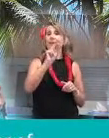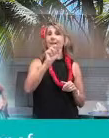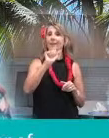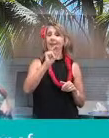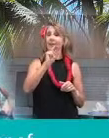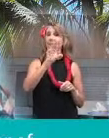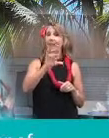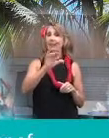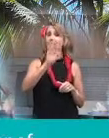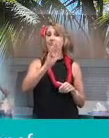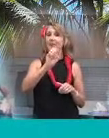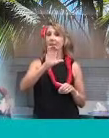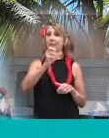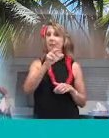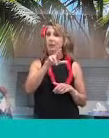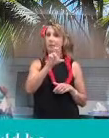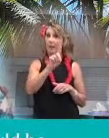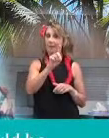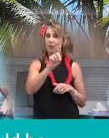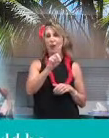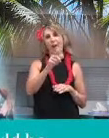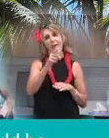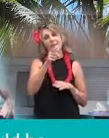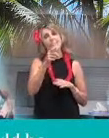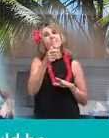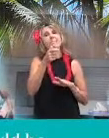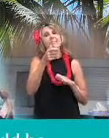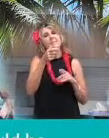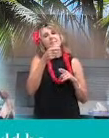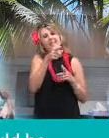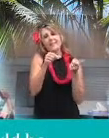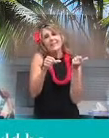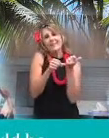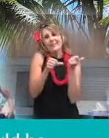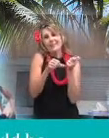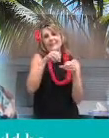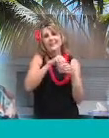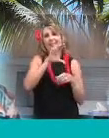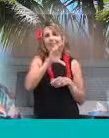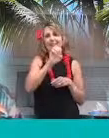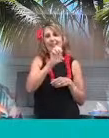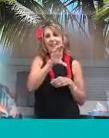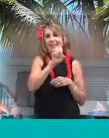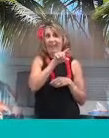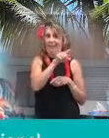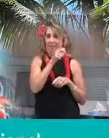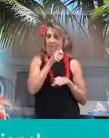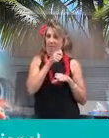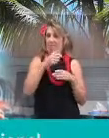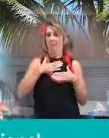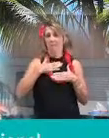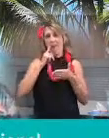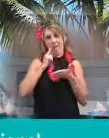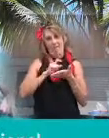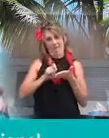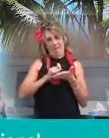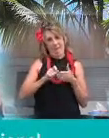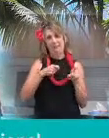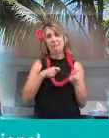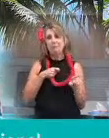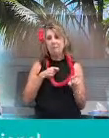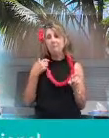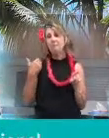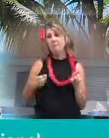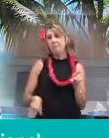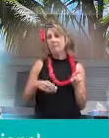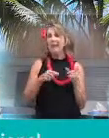Executive Assistant to the Director of Education, Catholic Education Center. That would be me. Nancy is the